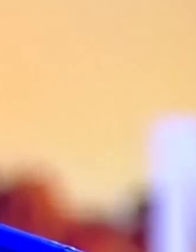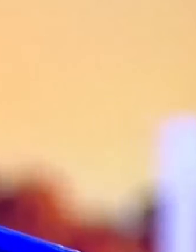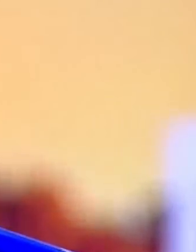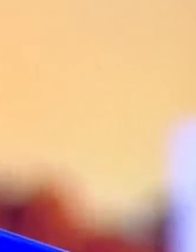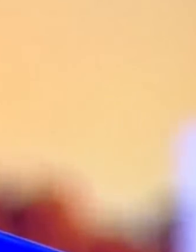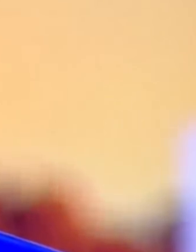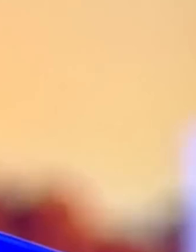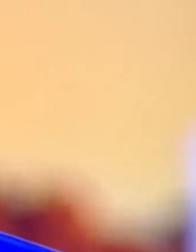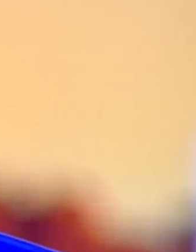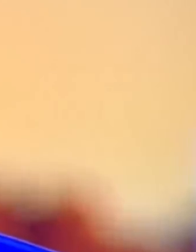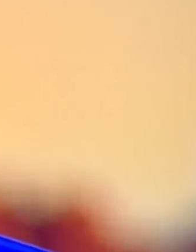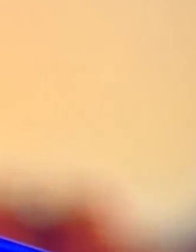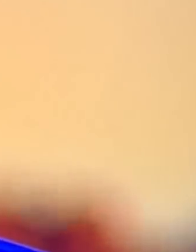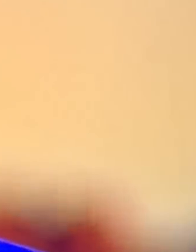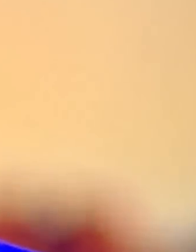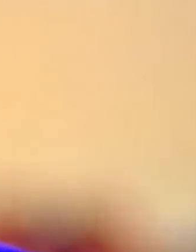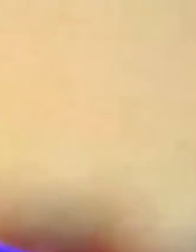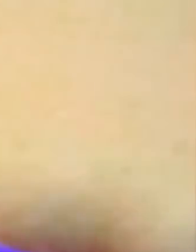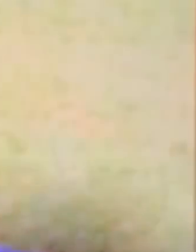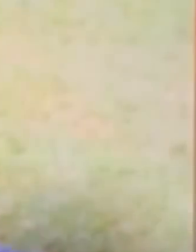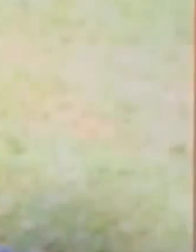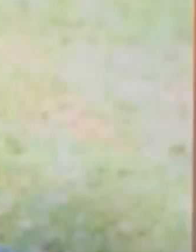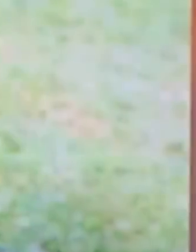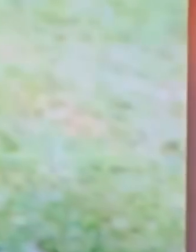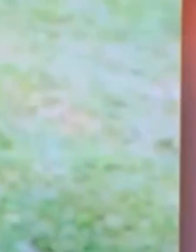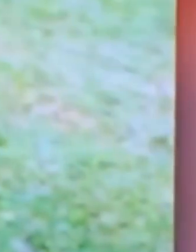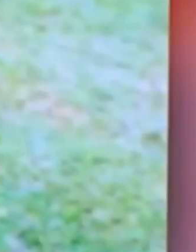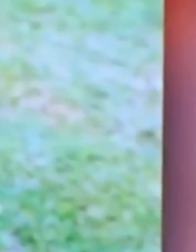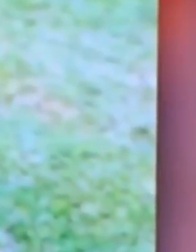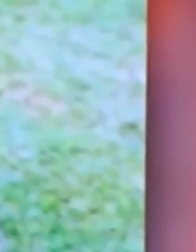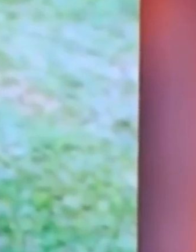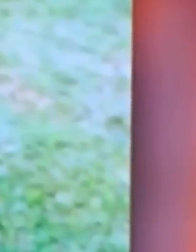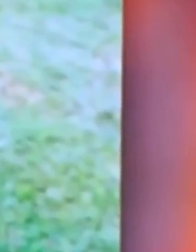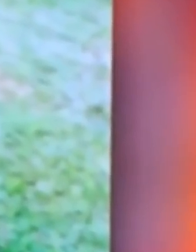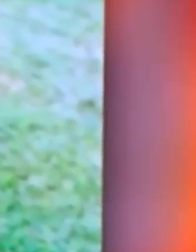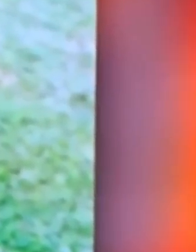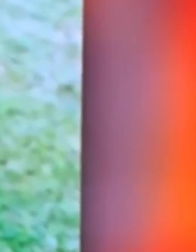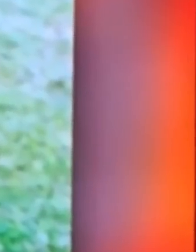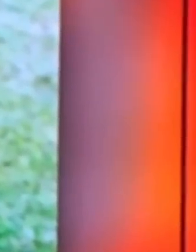tšatšing lela ba segona o le gona o di bona di gonela dipula tša